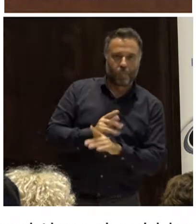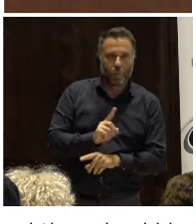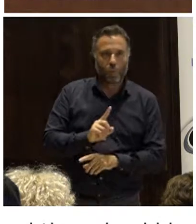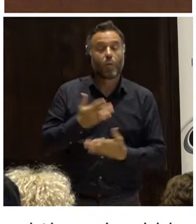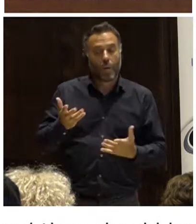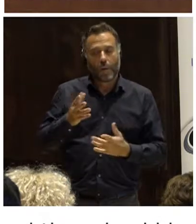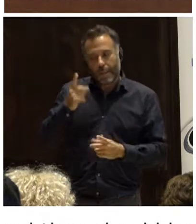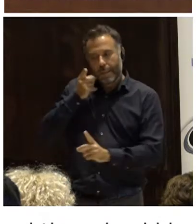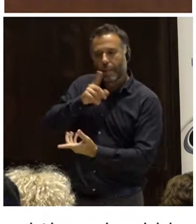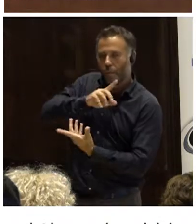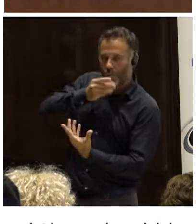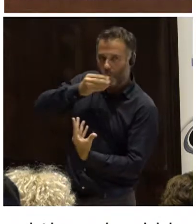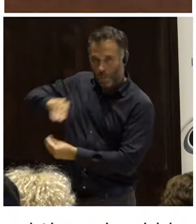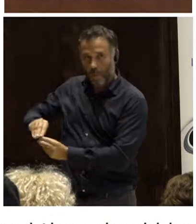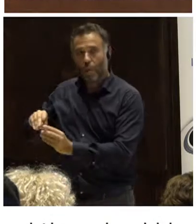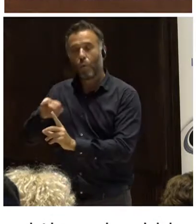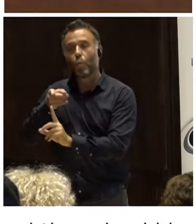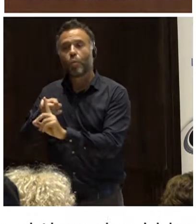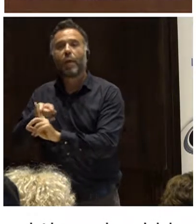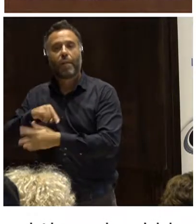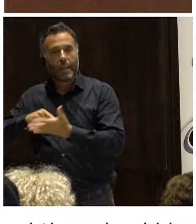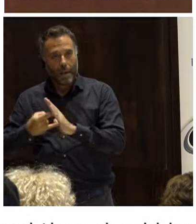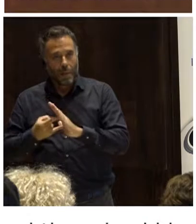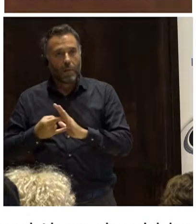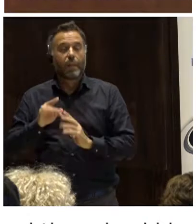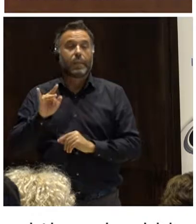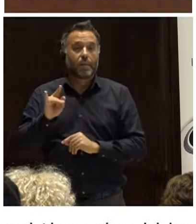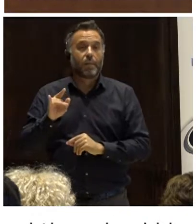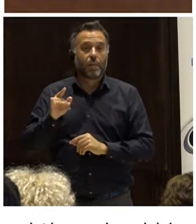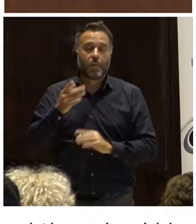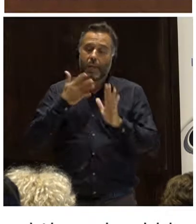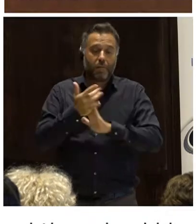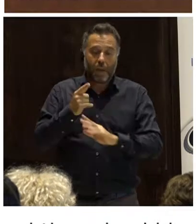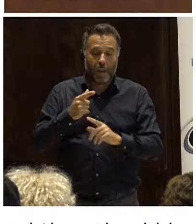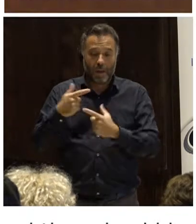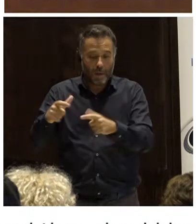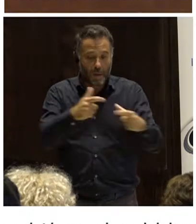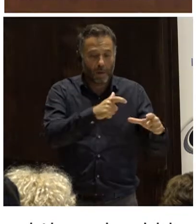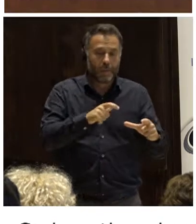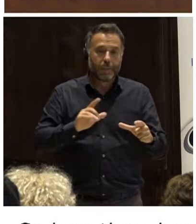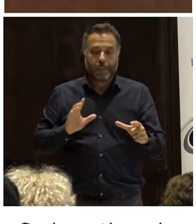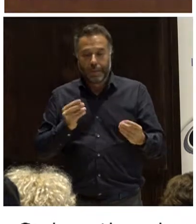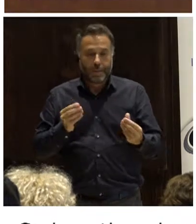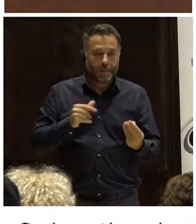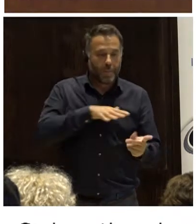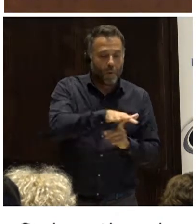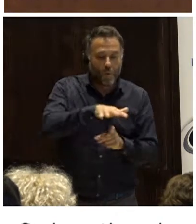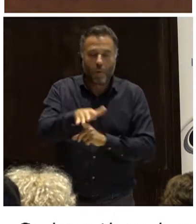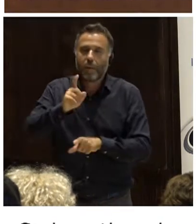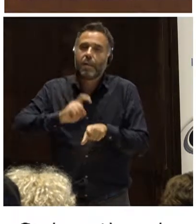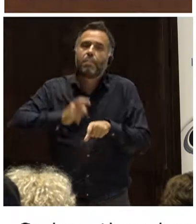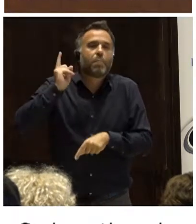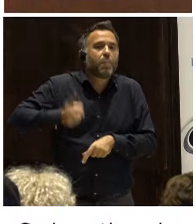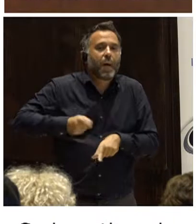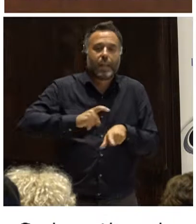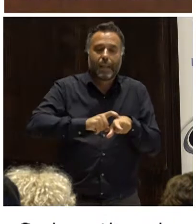It is affected in many ways, but I would like to underline, it depends on the kind of play, and we